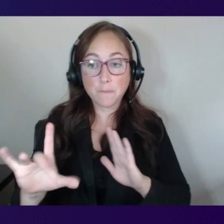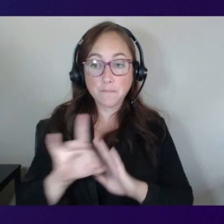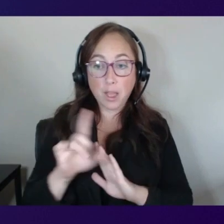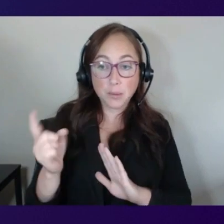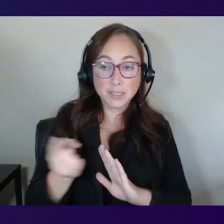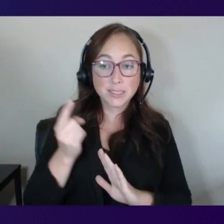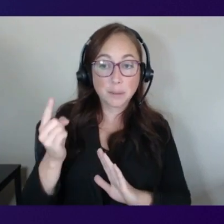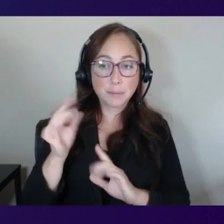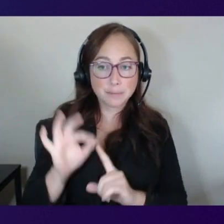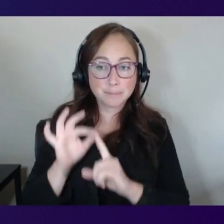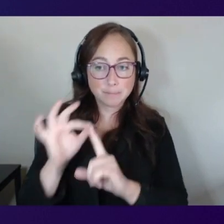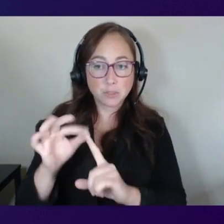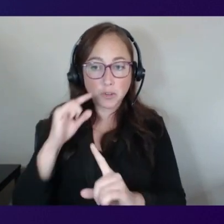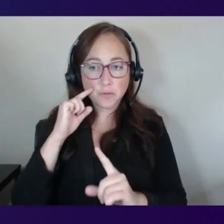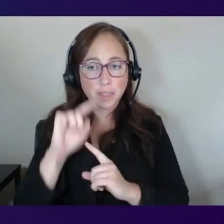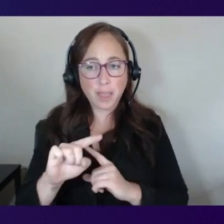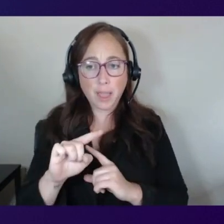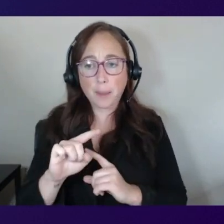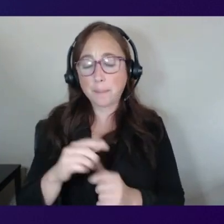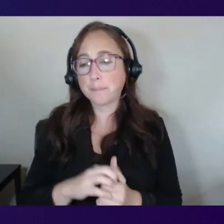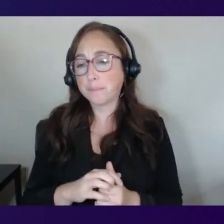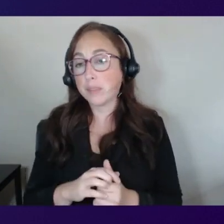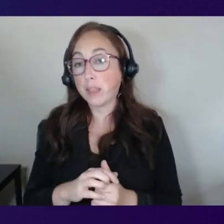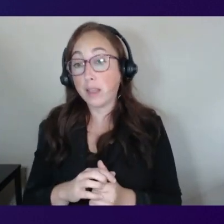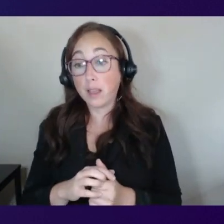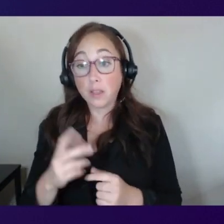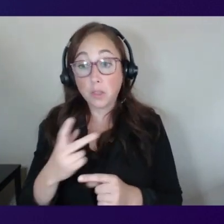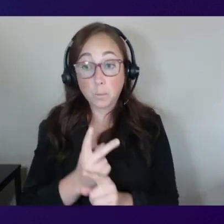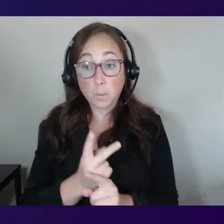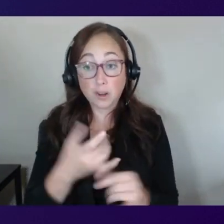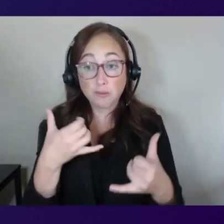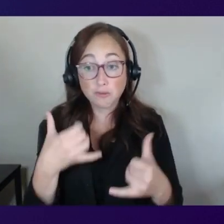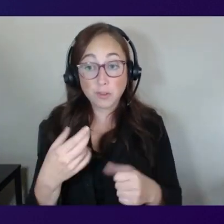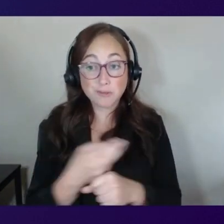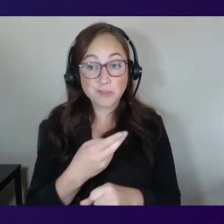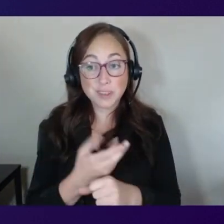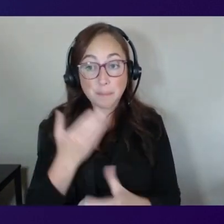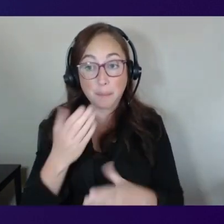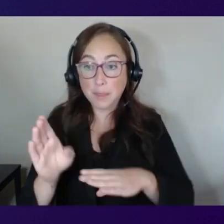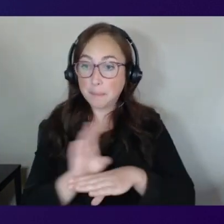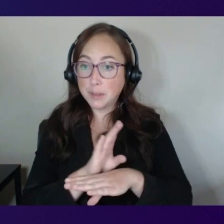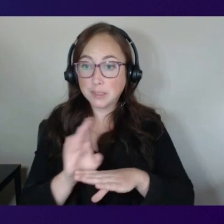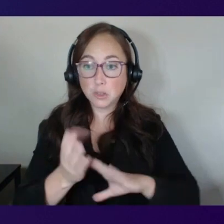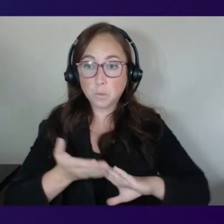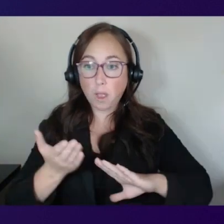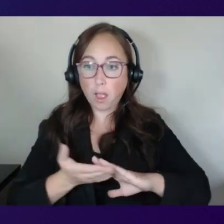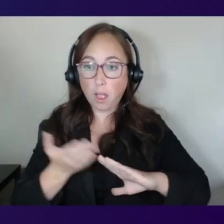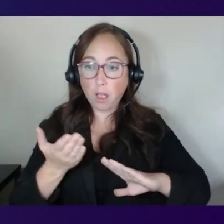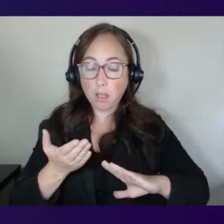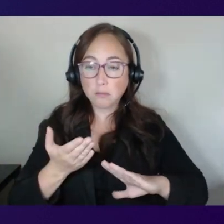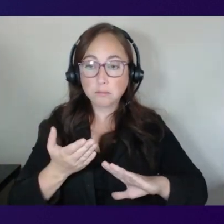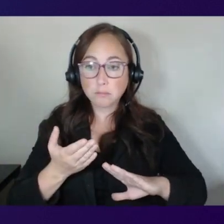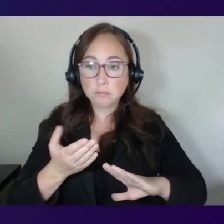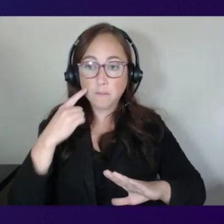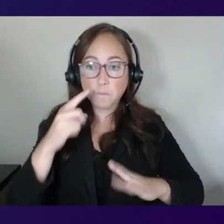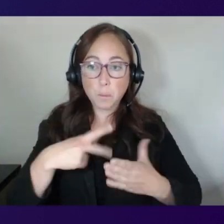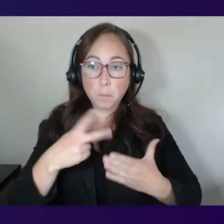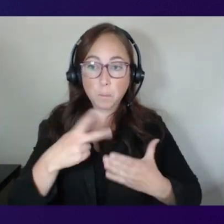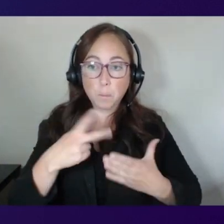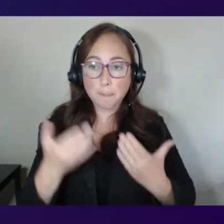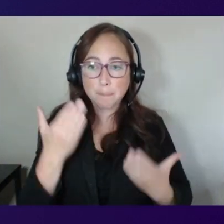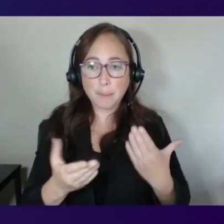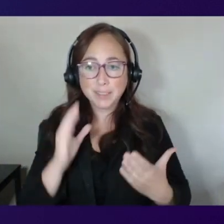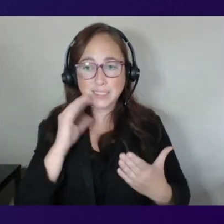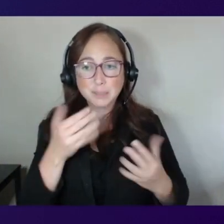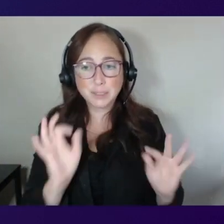with the product that they're currently using. Yeah. And their businesses may run off of that. Yeah. It may seem like a very small thing, but some of these features